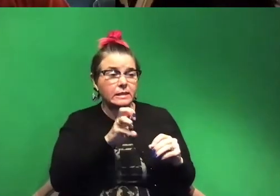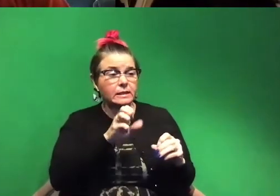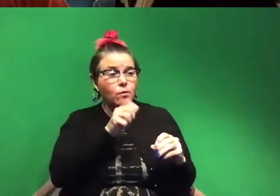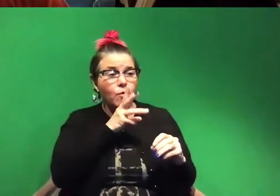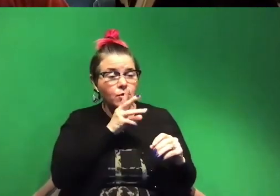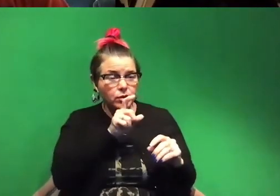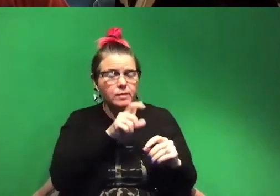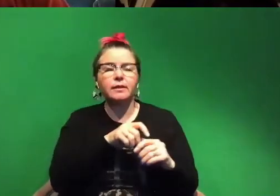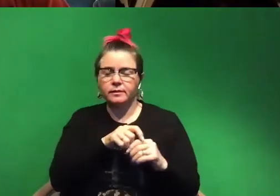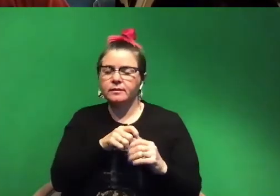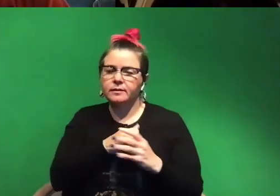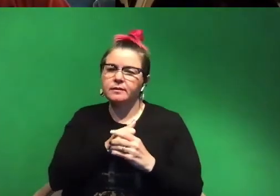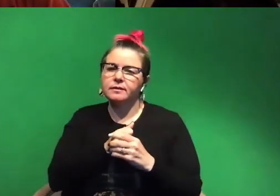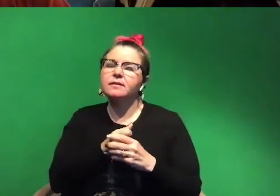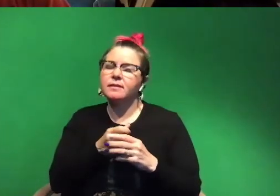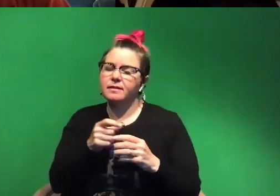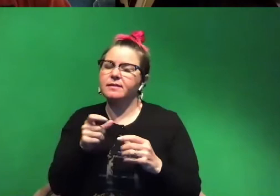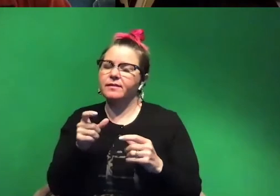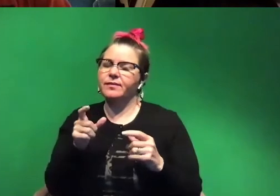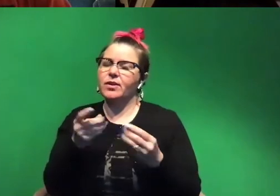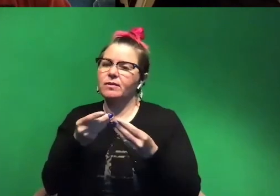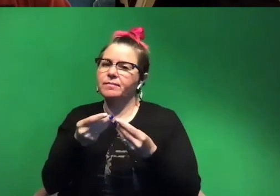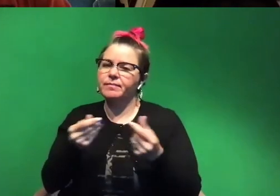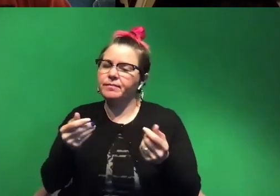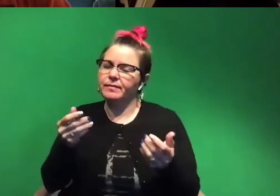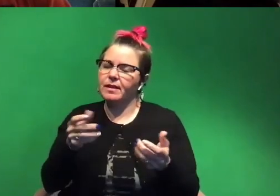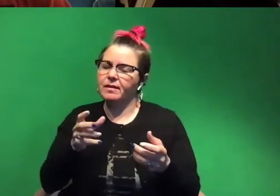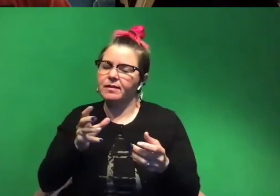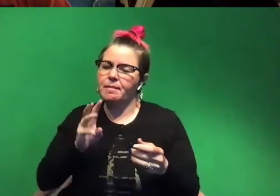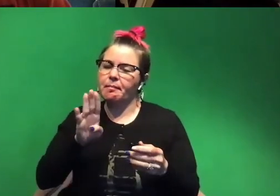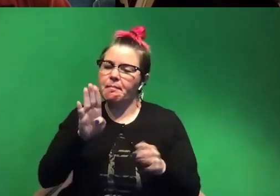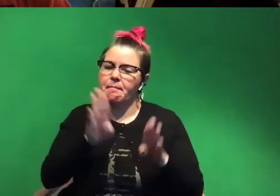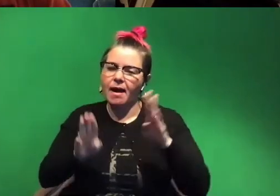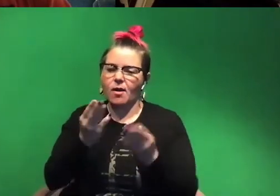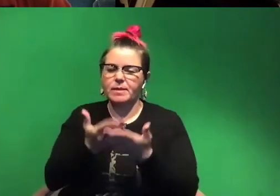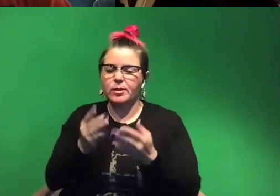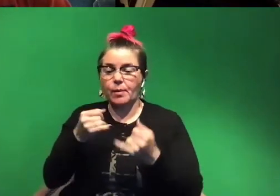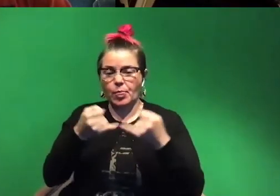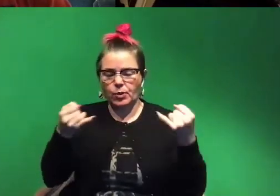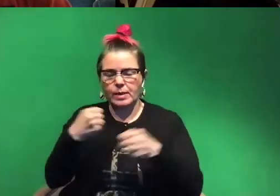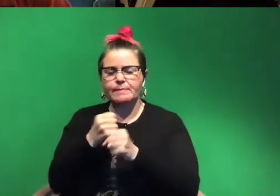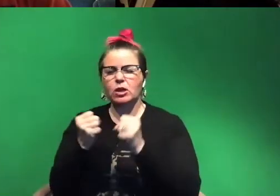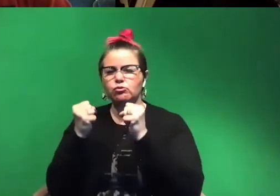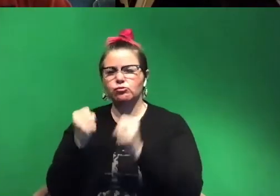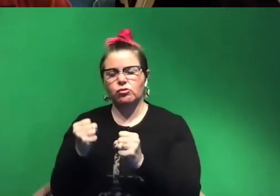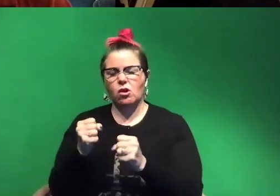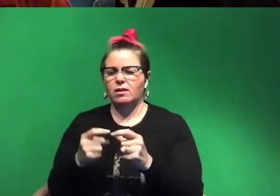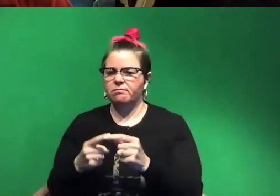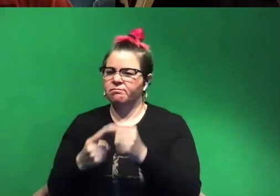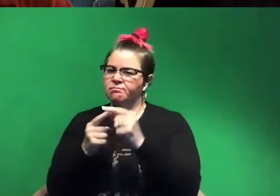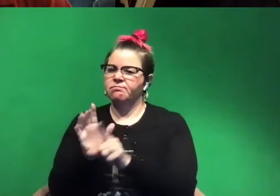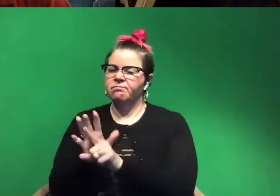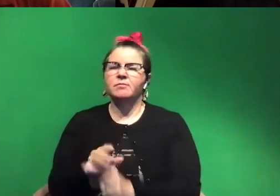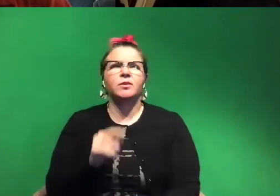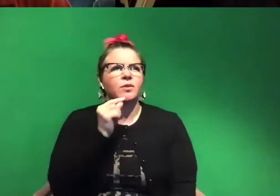it's actually a very dilute biomaterial, but Whoa. these threads make it really strong and really unique. Cool.